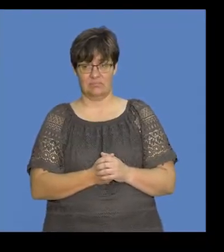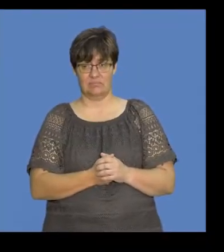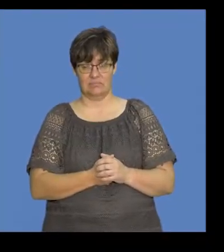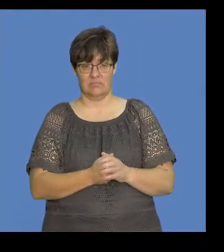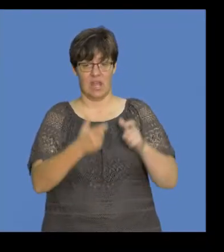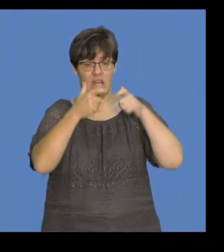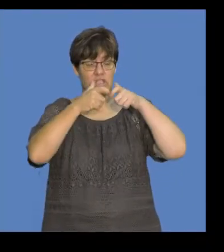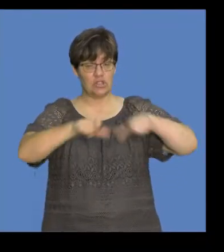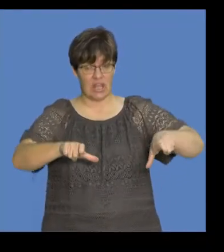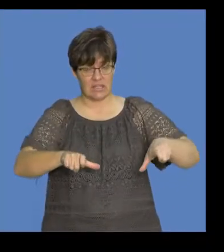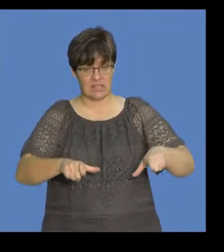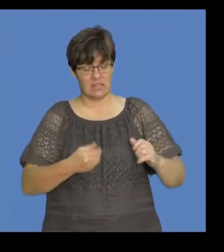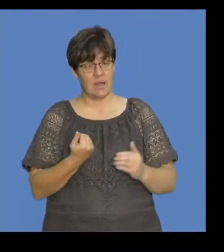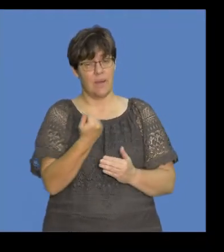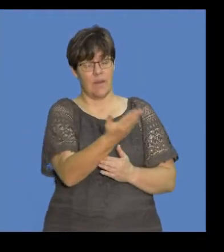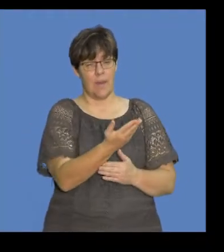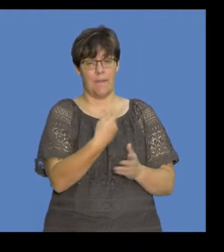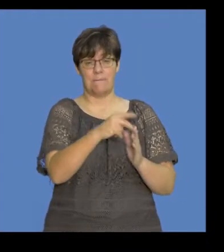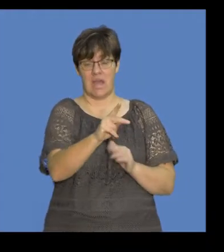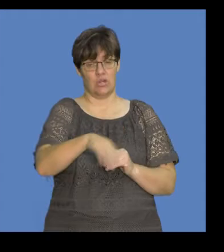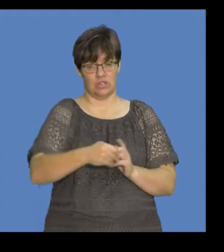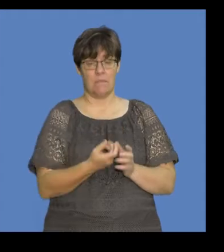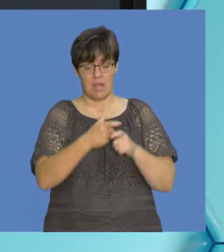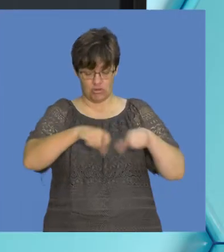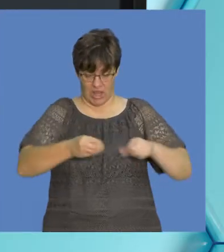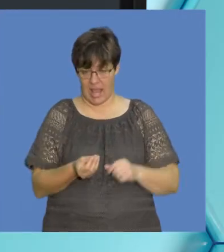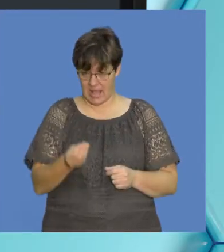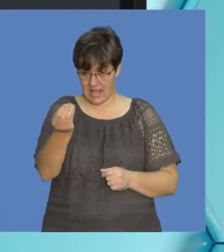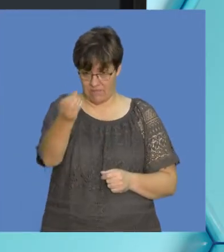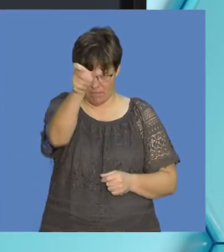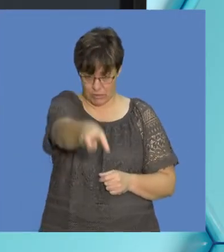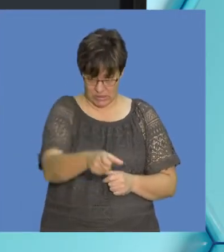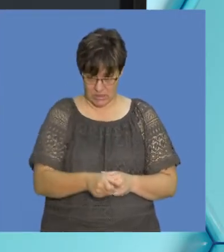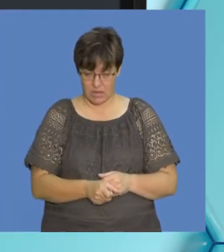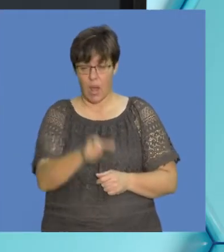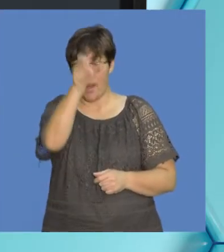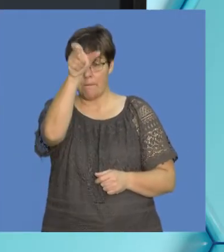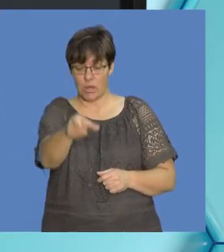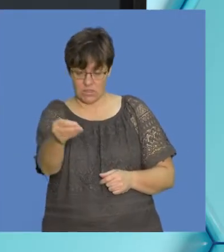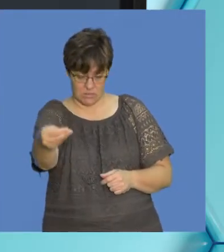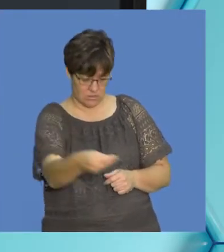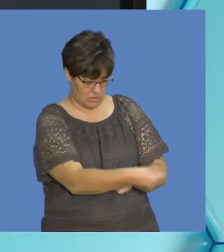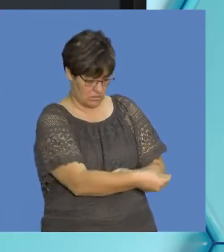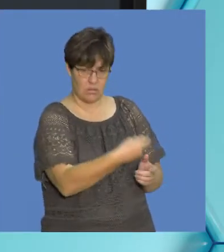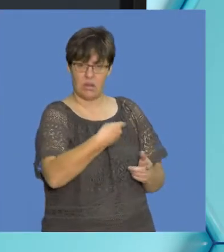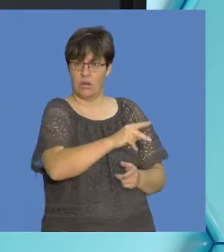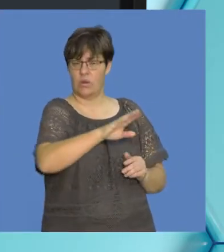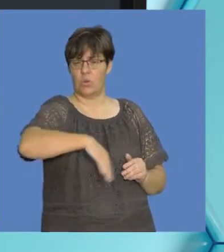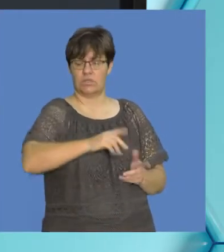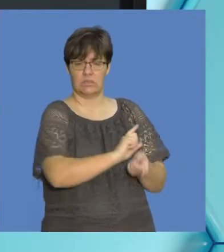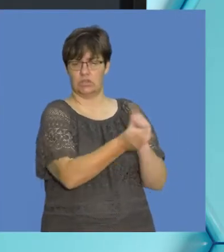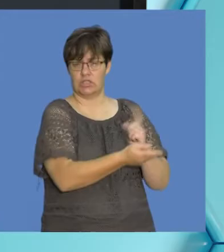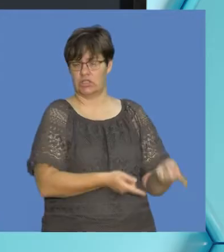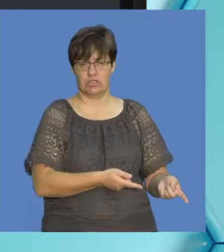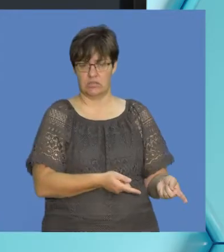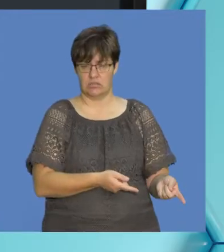Checks that are not presented for payment. You've issued a check, right? It's in your records. It hasn't been